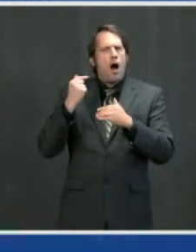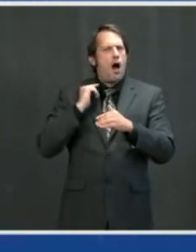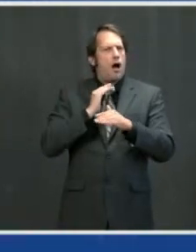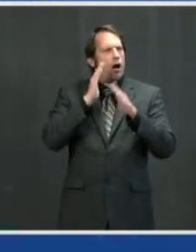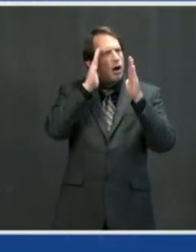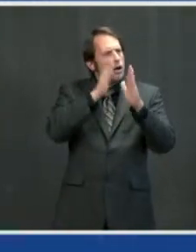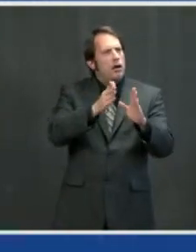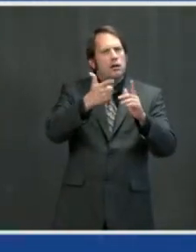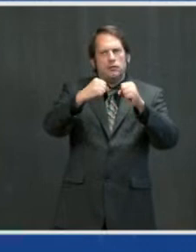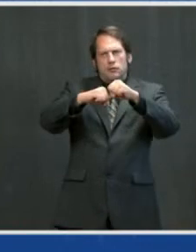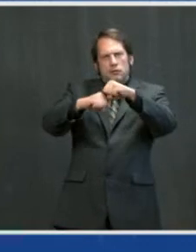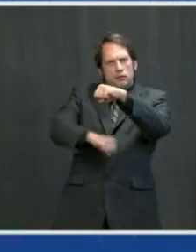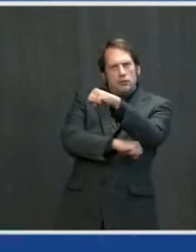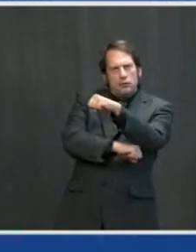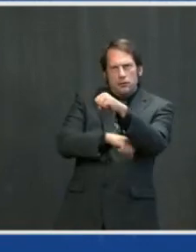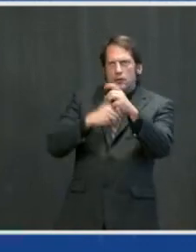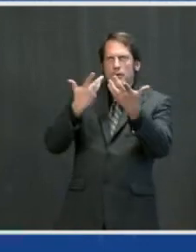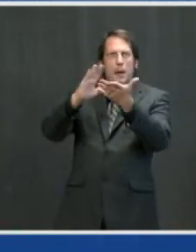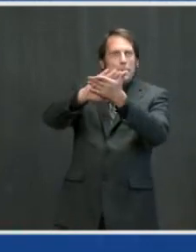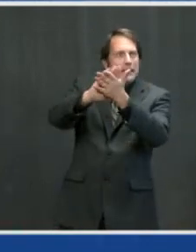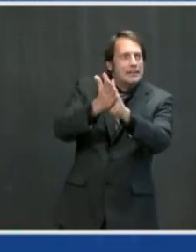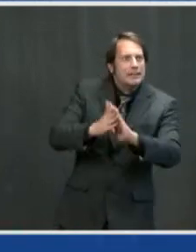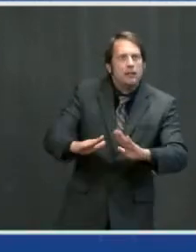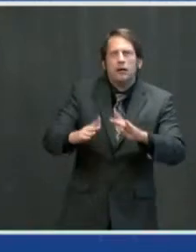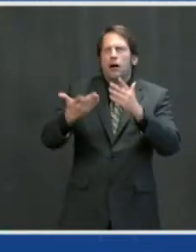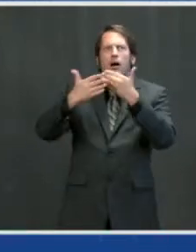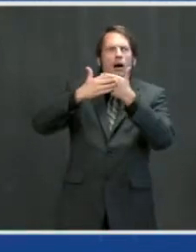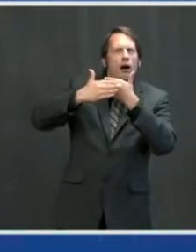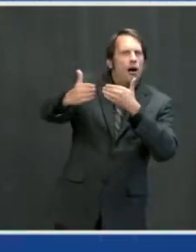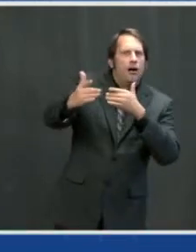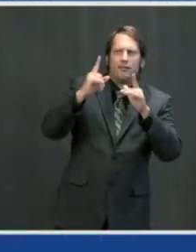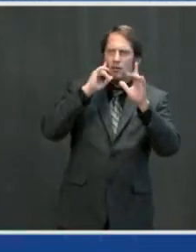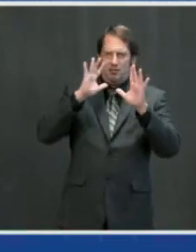the Indo-Pacific region and the world.